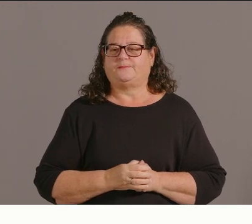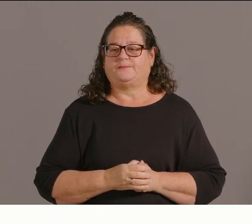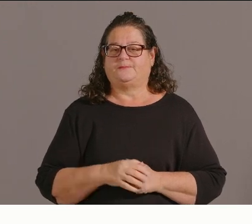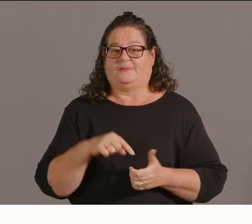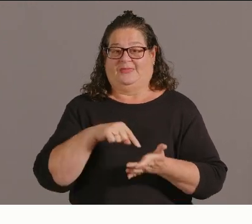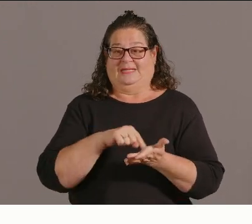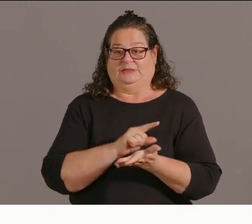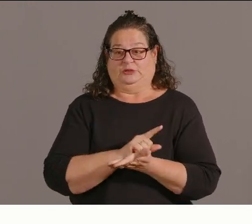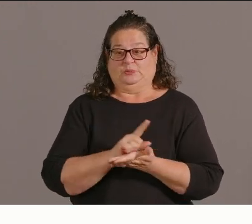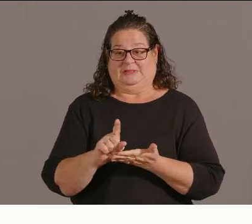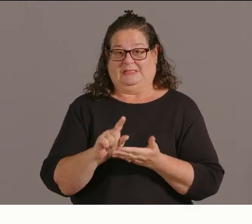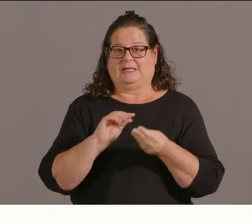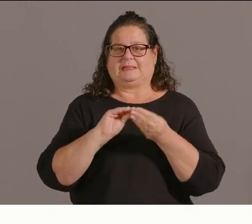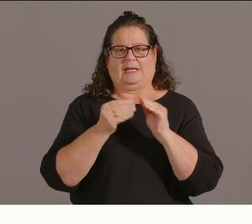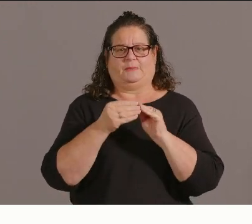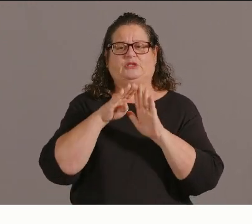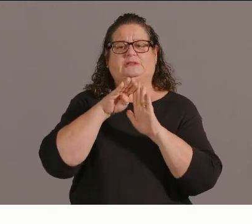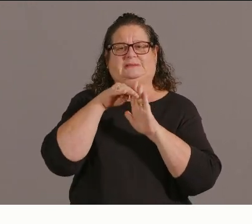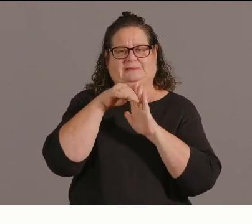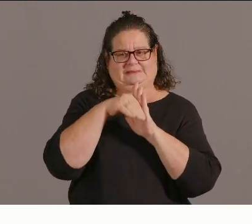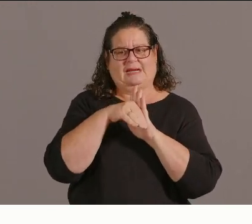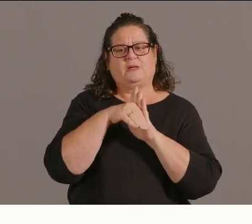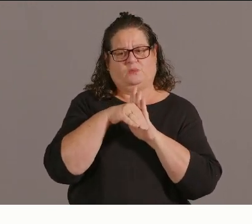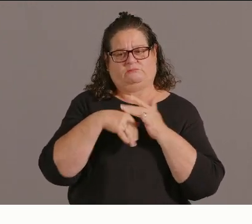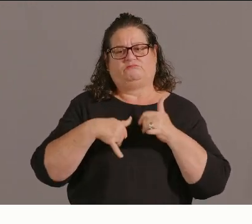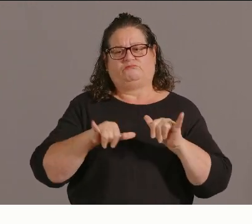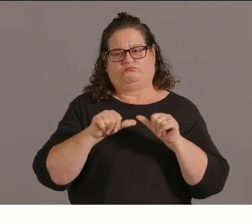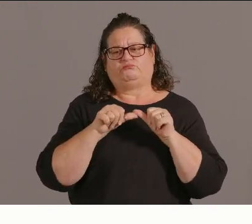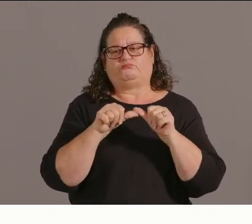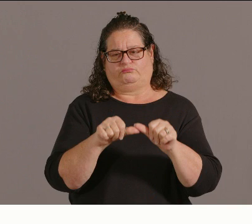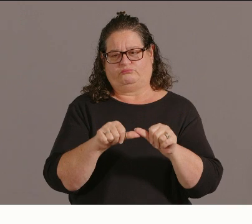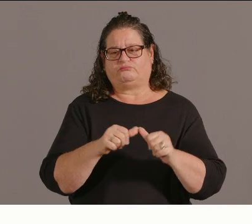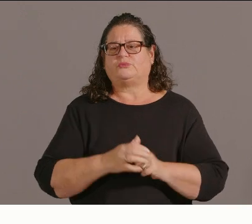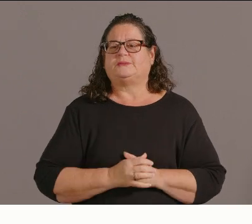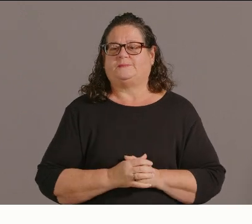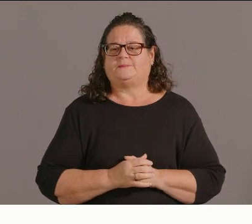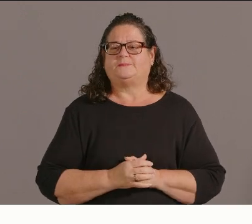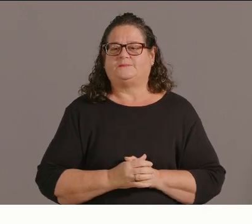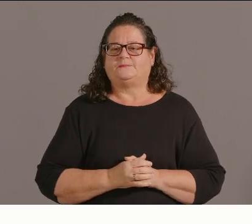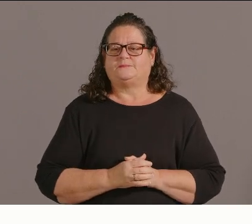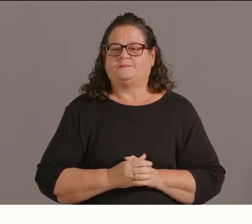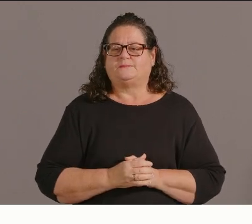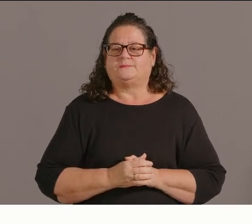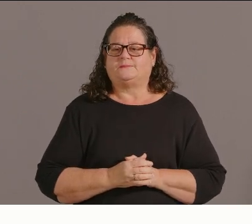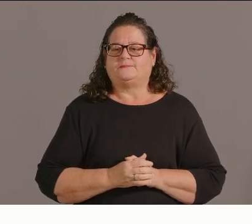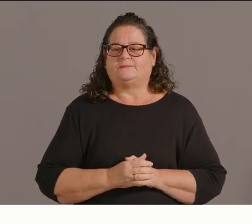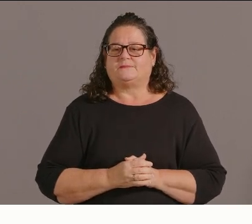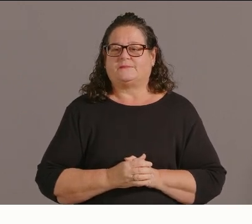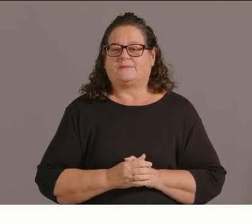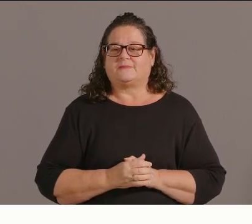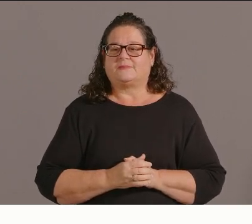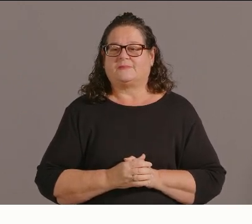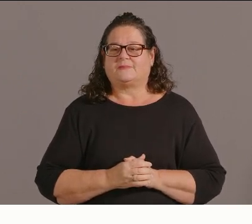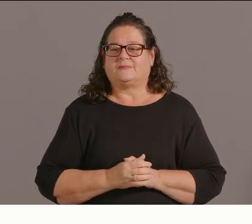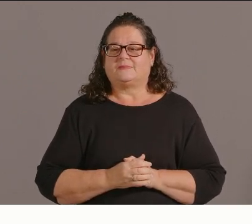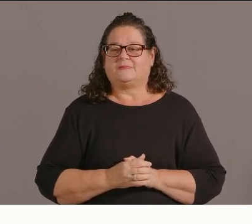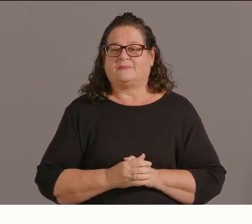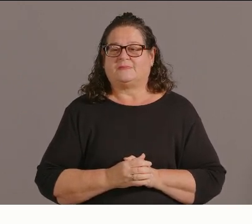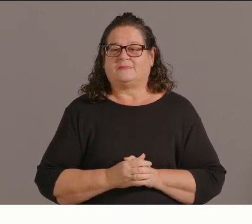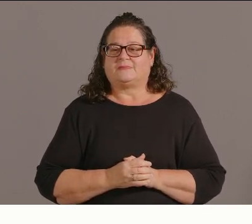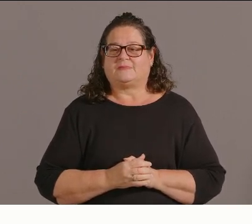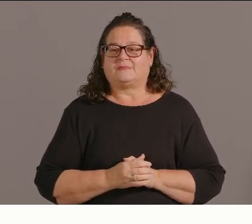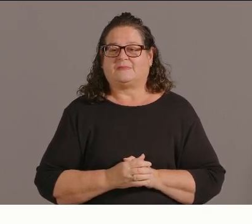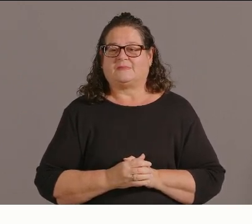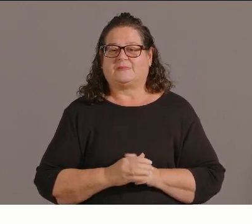our downward trend in the number of cases when you look at it by week. That was after our peak of over 65,000